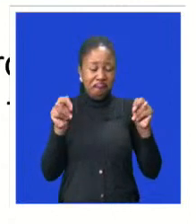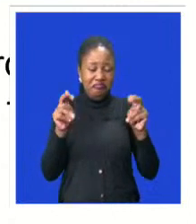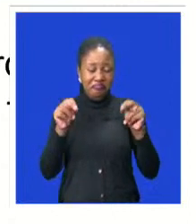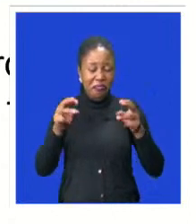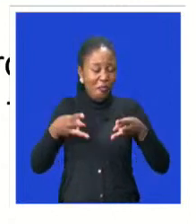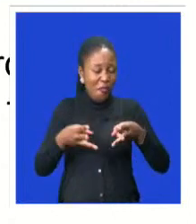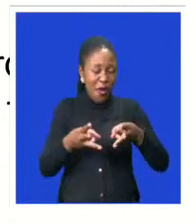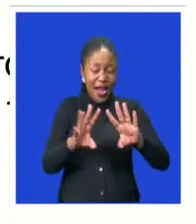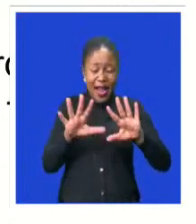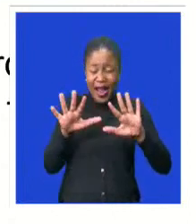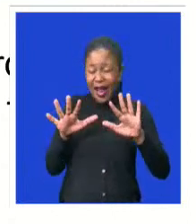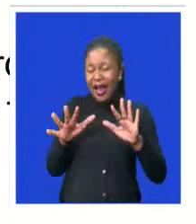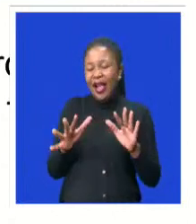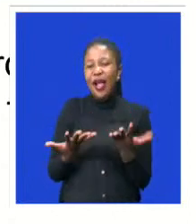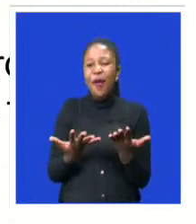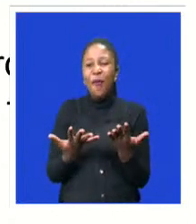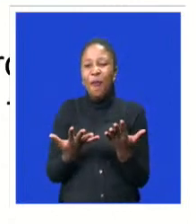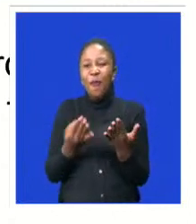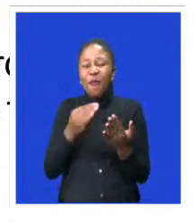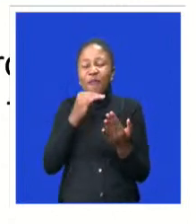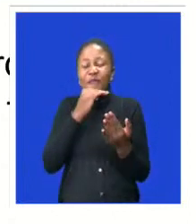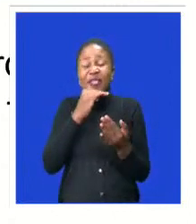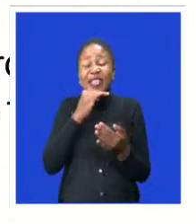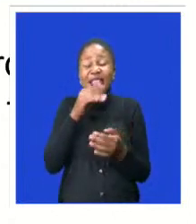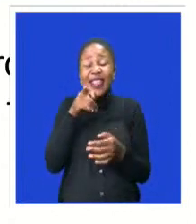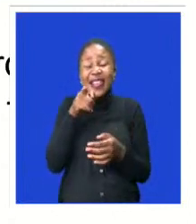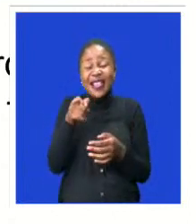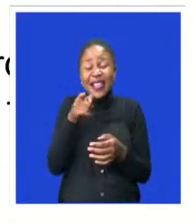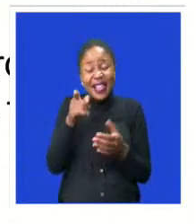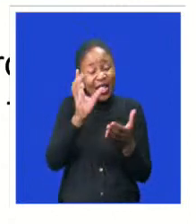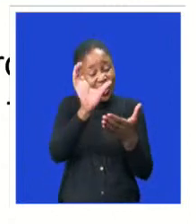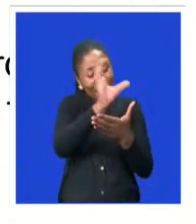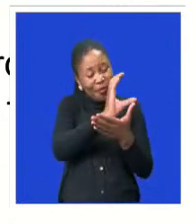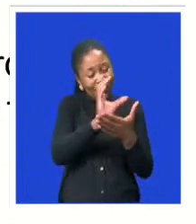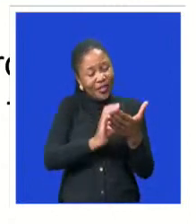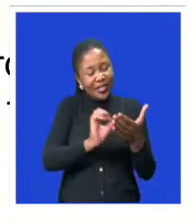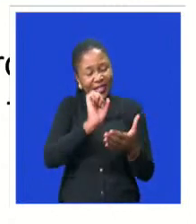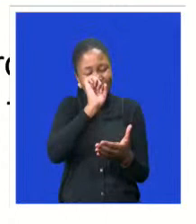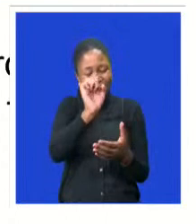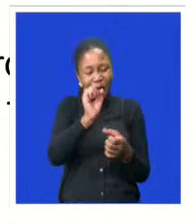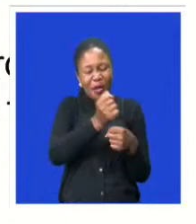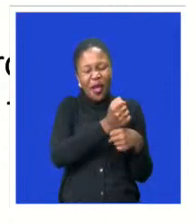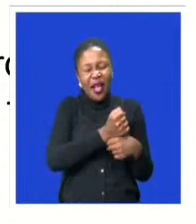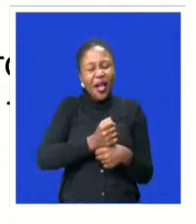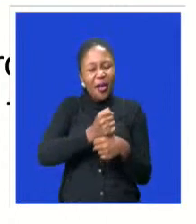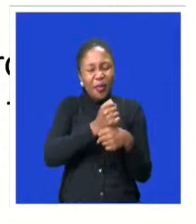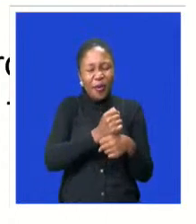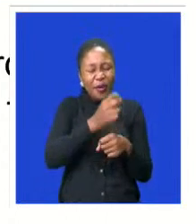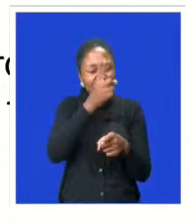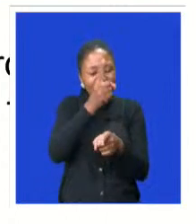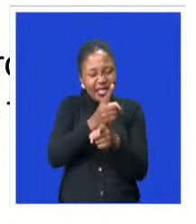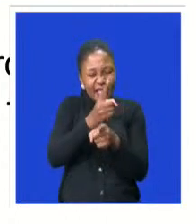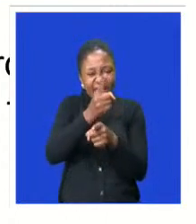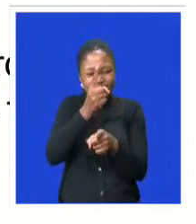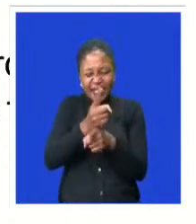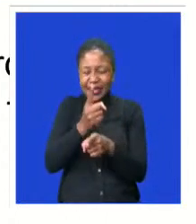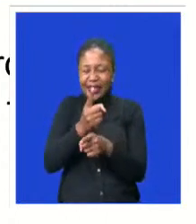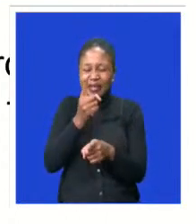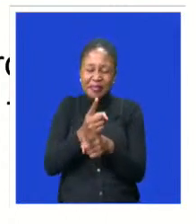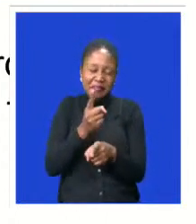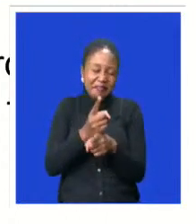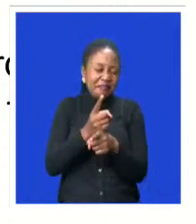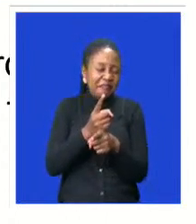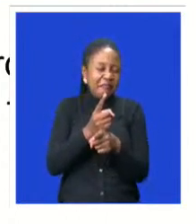essay is based on describing or discussing the trends